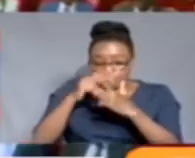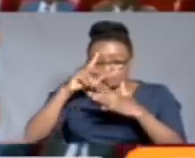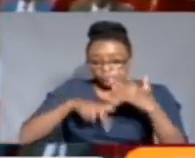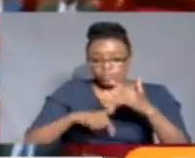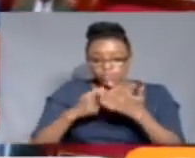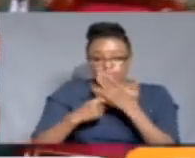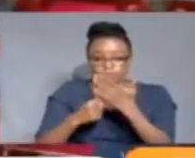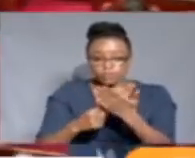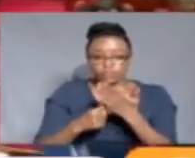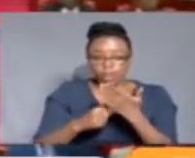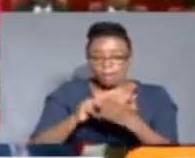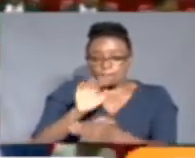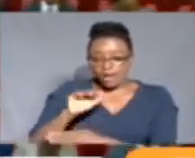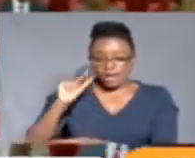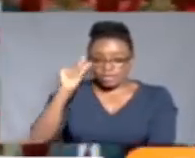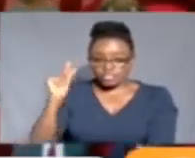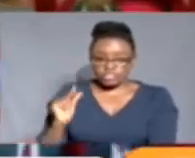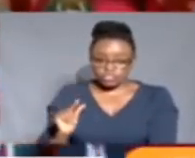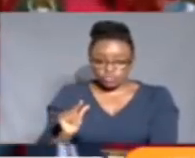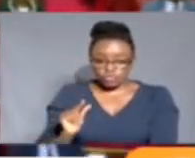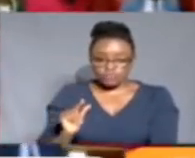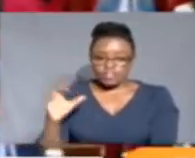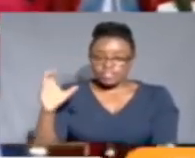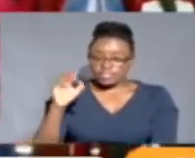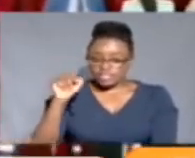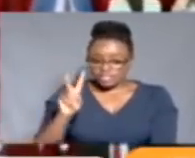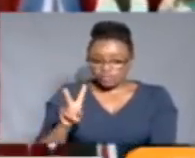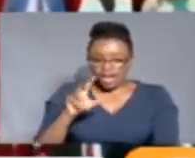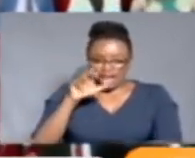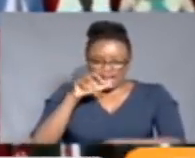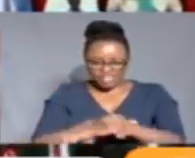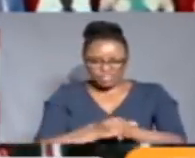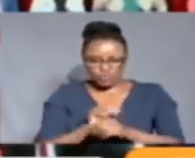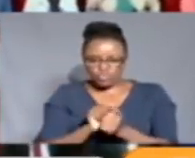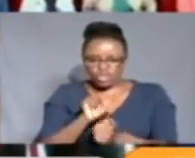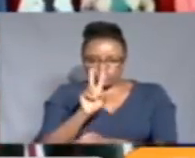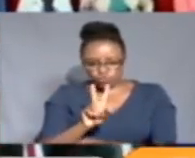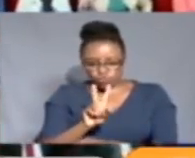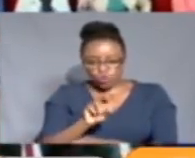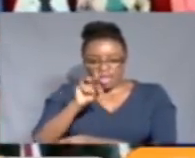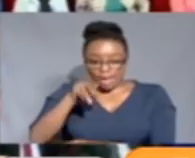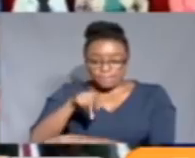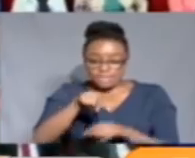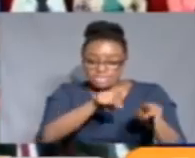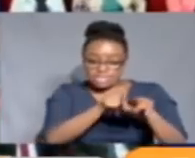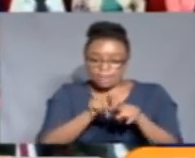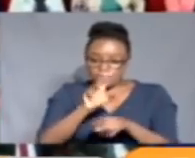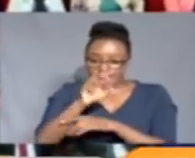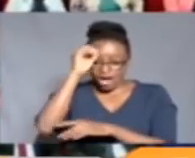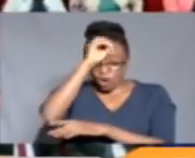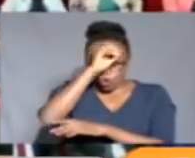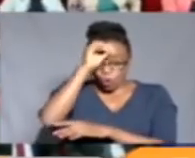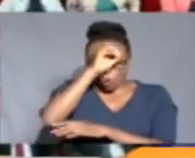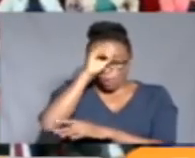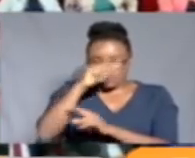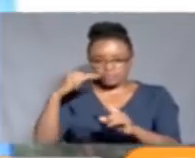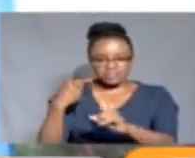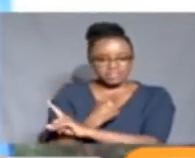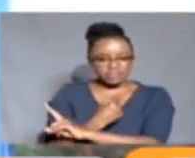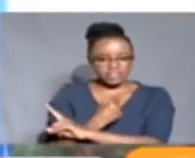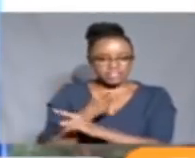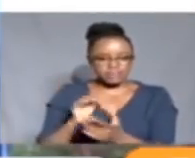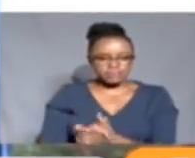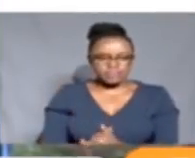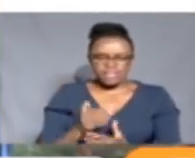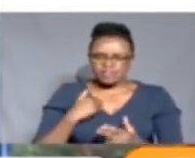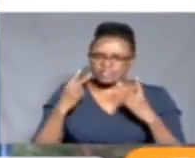to negotiate for their region. And Citizen TV caught up with two such MPs, their views quite different. I don't see